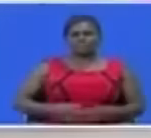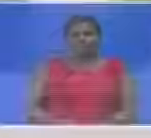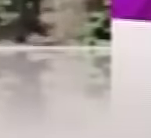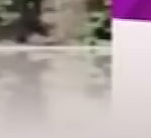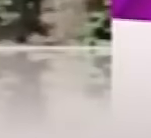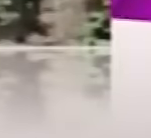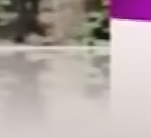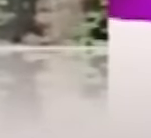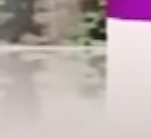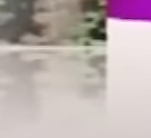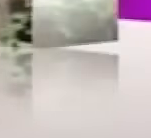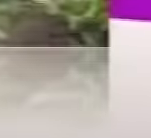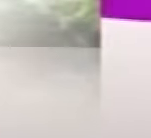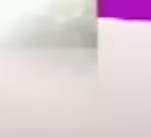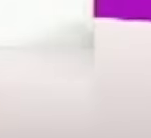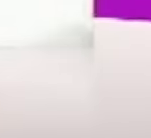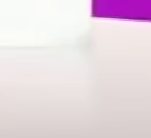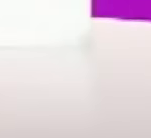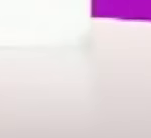News.